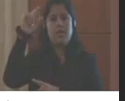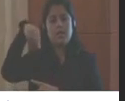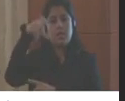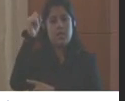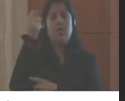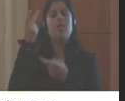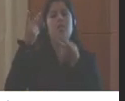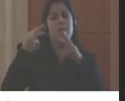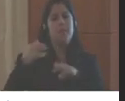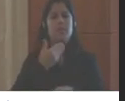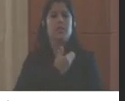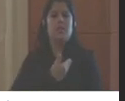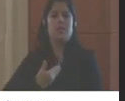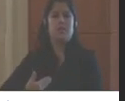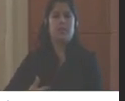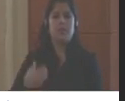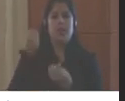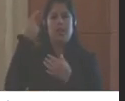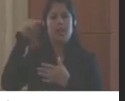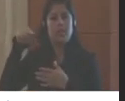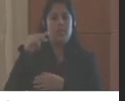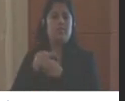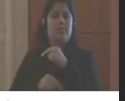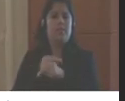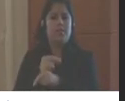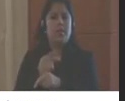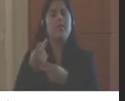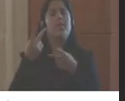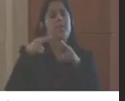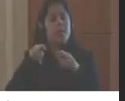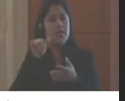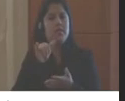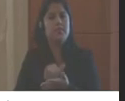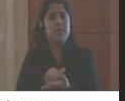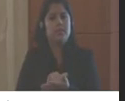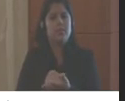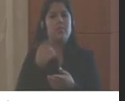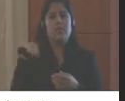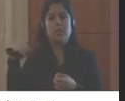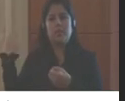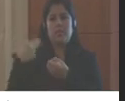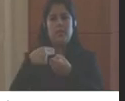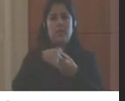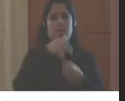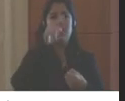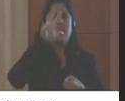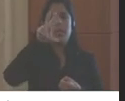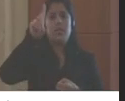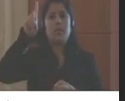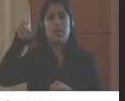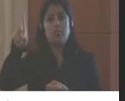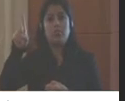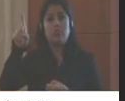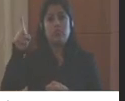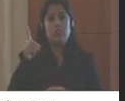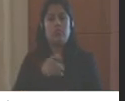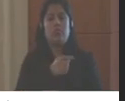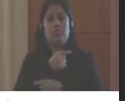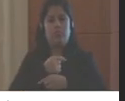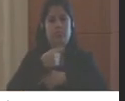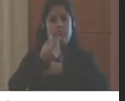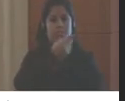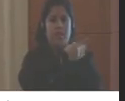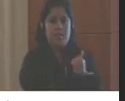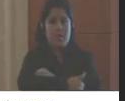Peña Nieto, who is also the president of this National Council. Likewise, the 31 governors of